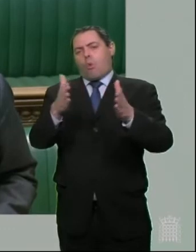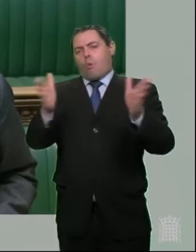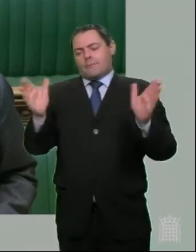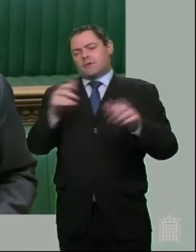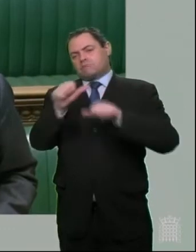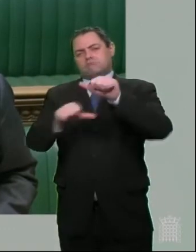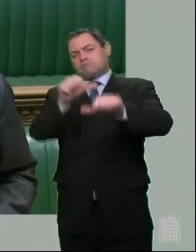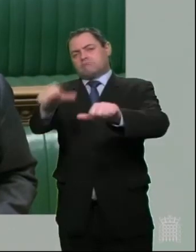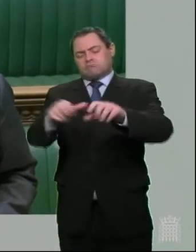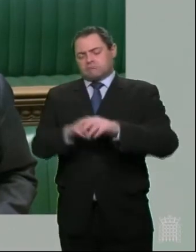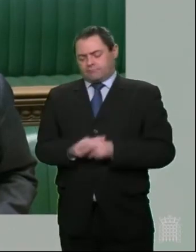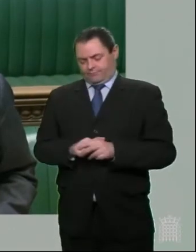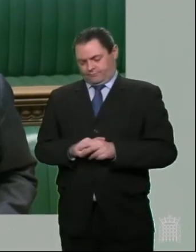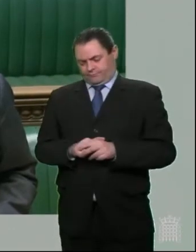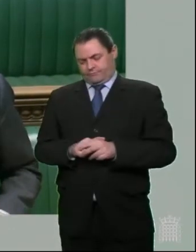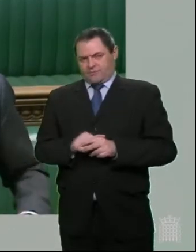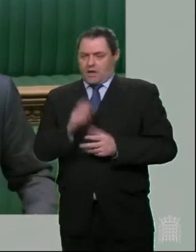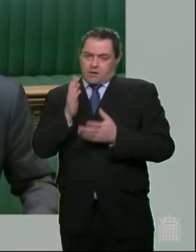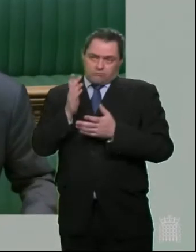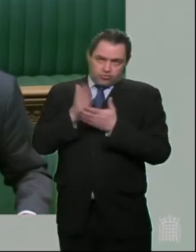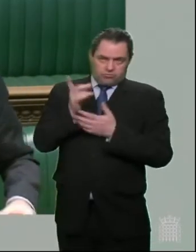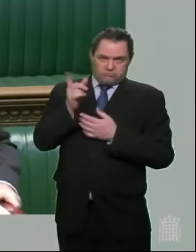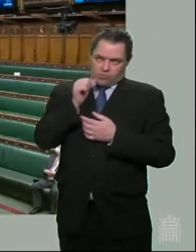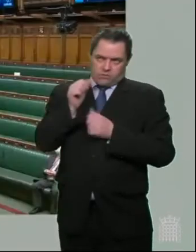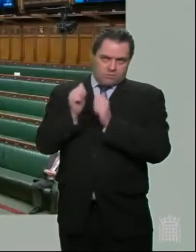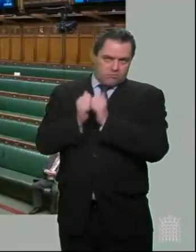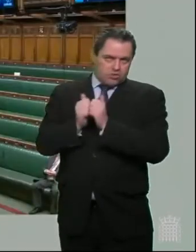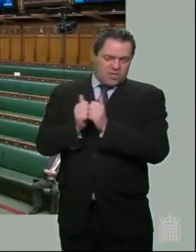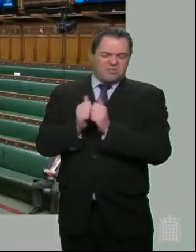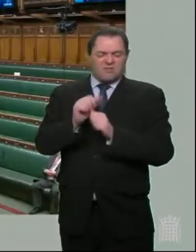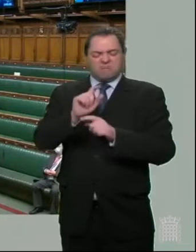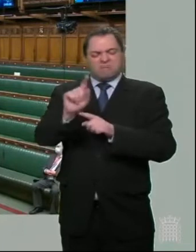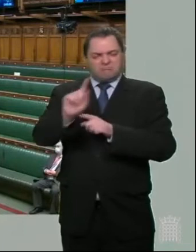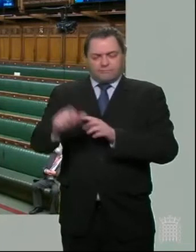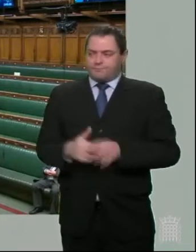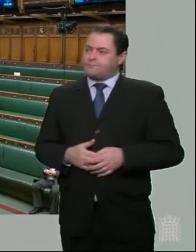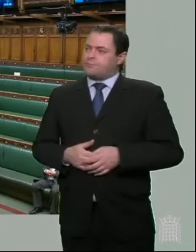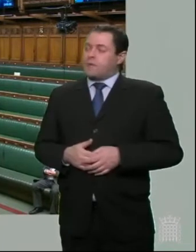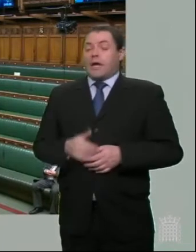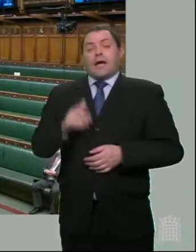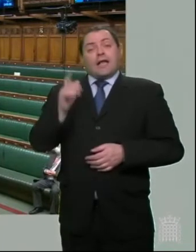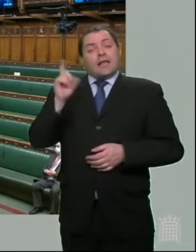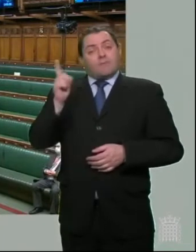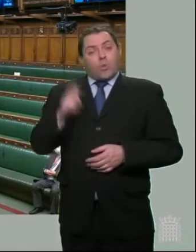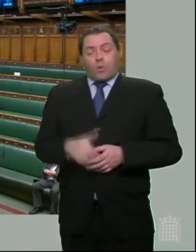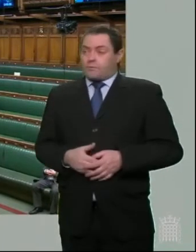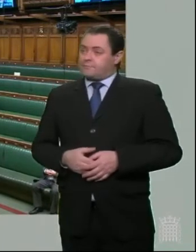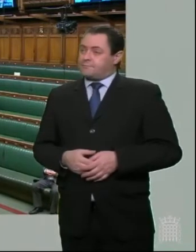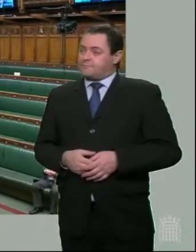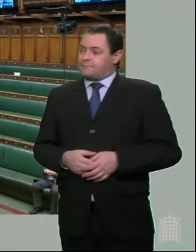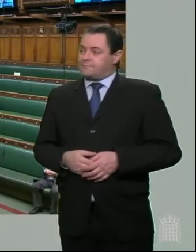my honourable friend and his constituents would appreciate. Let's head up to Liverpool with Peter Dowd. Peter Dowd.